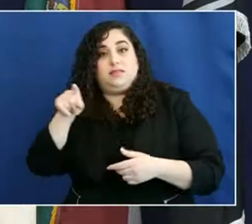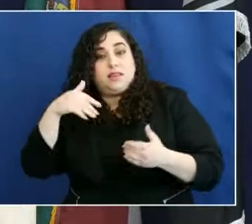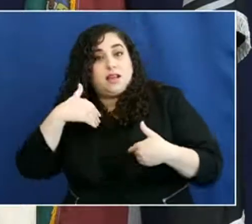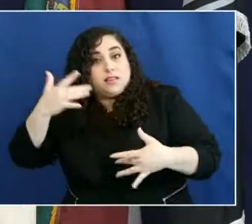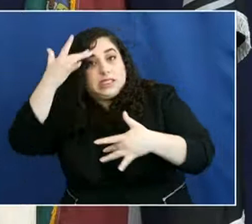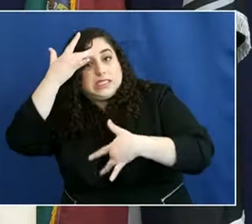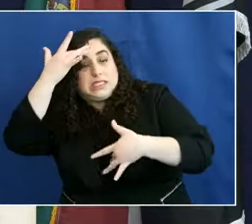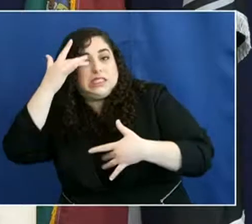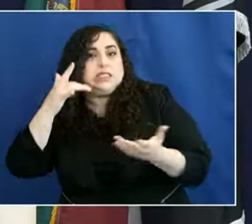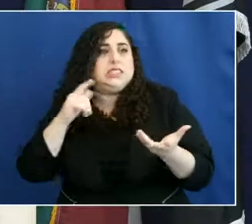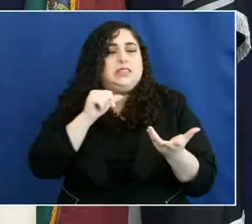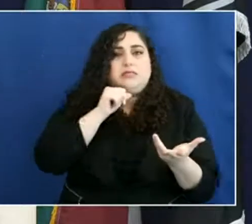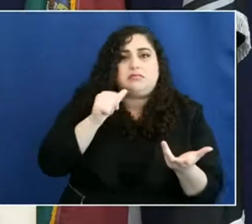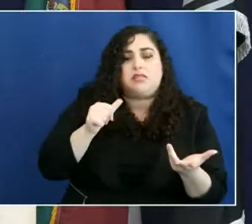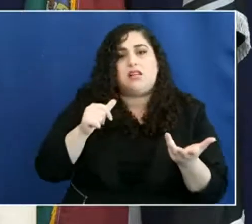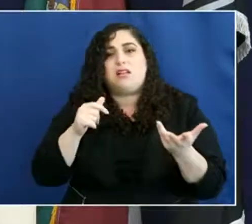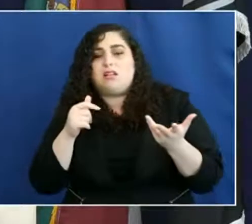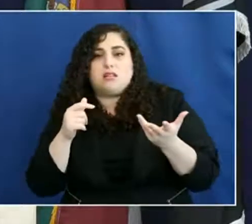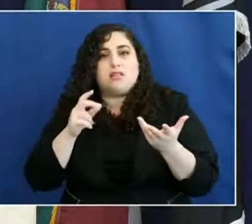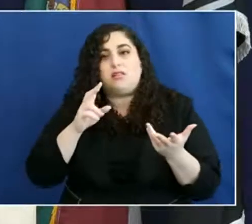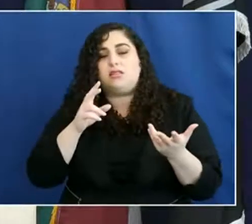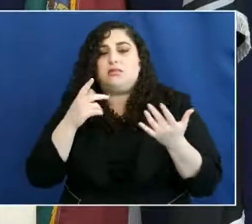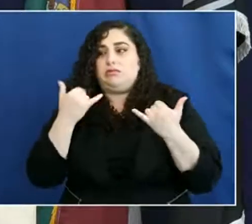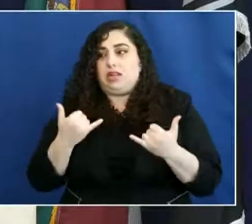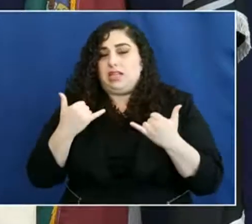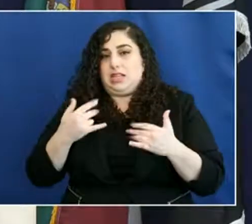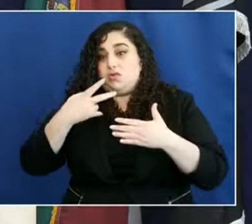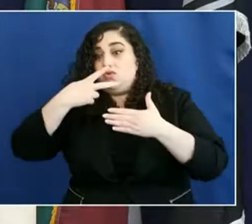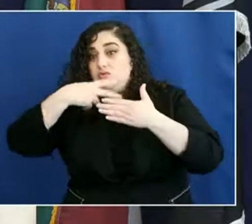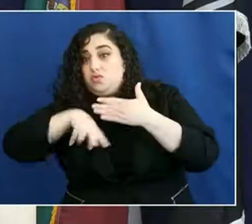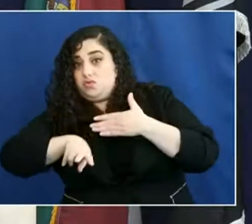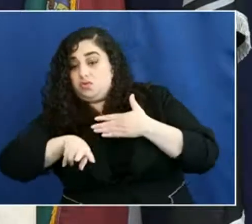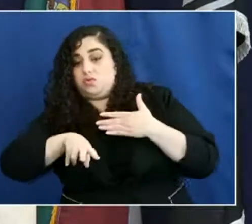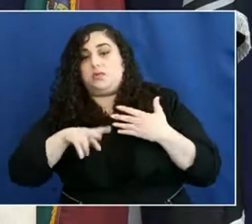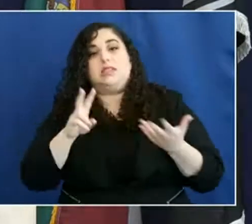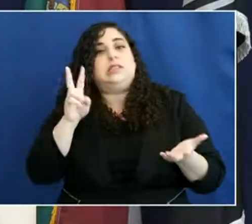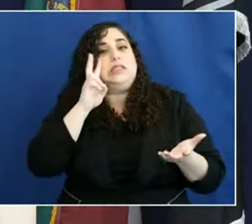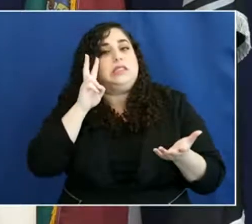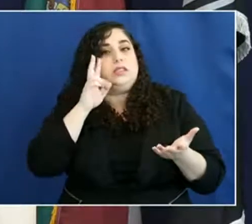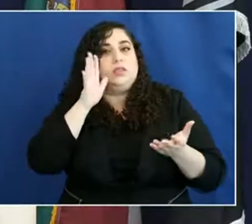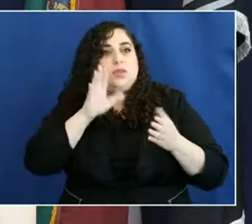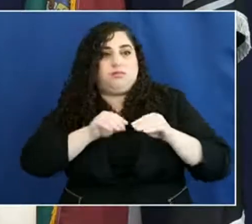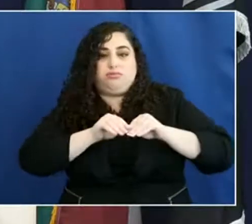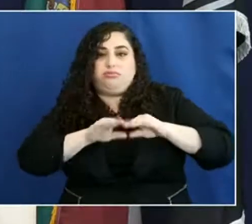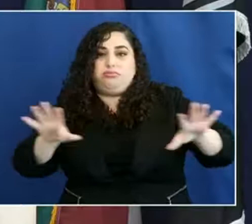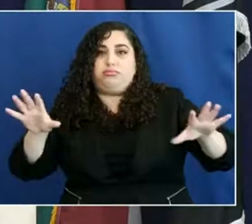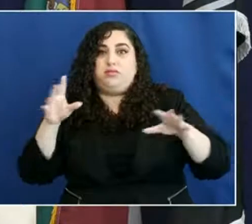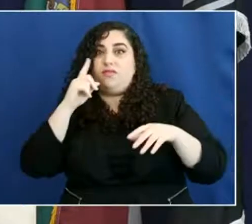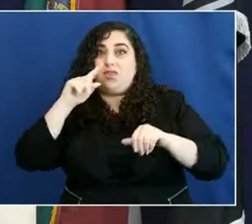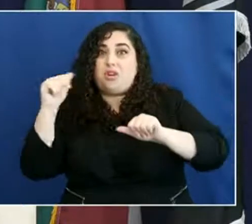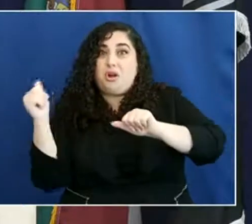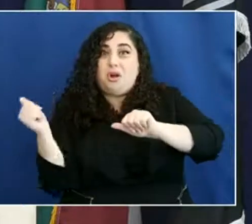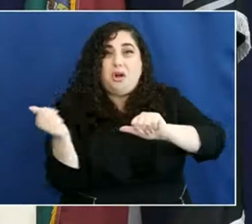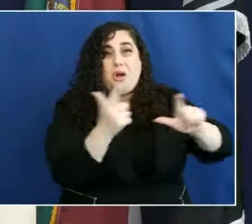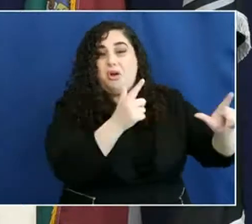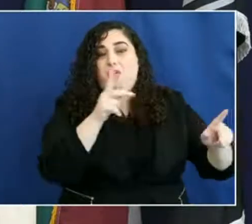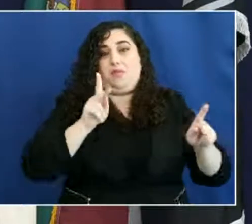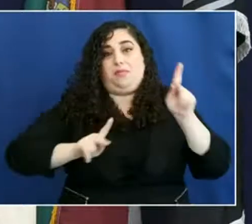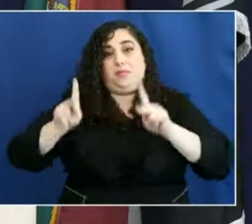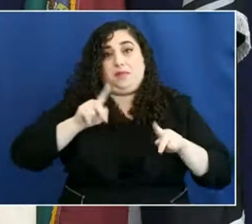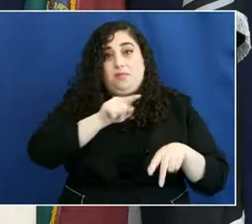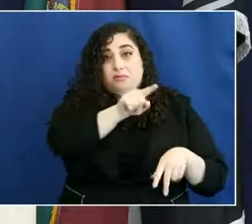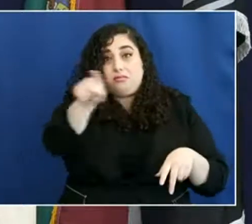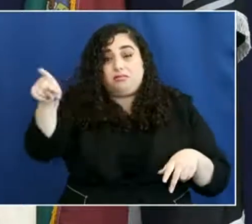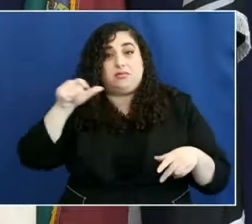the middle of the month, 2 weeks from now, when it will essentially go to everyone. And so we do expect the supply of vaccines